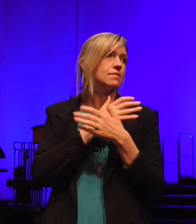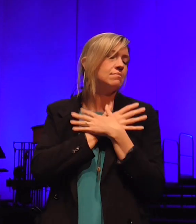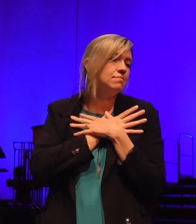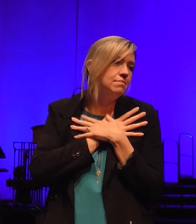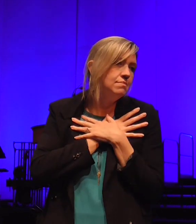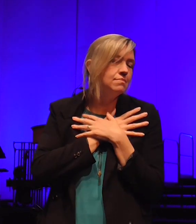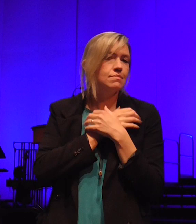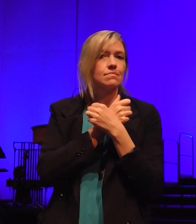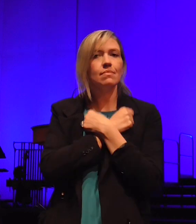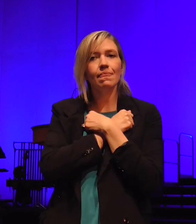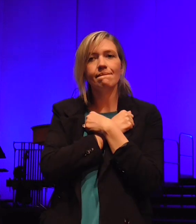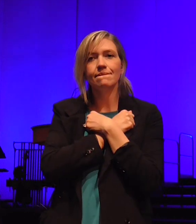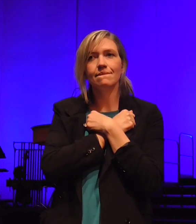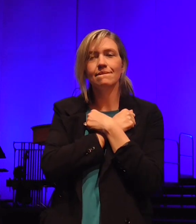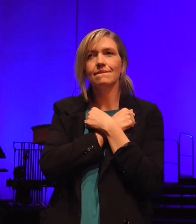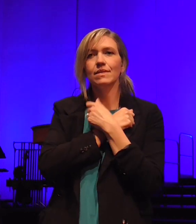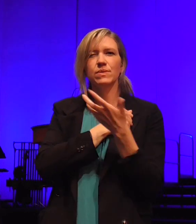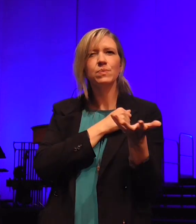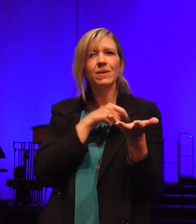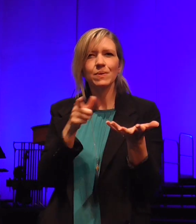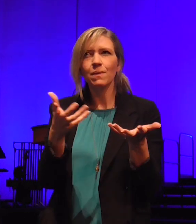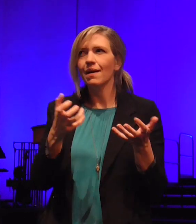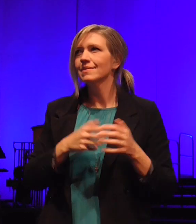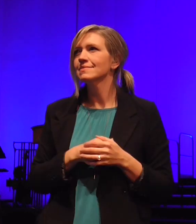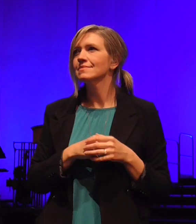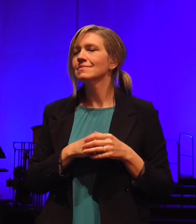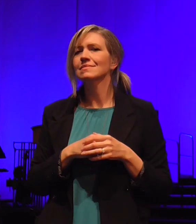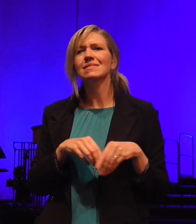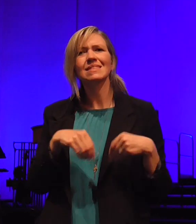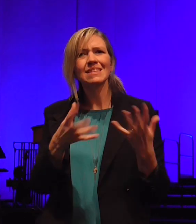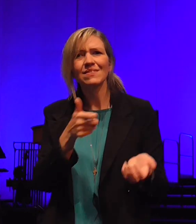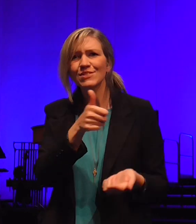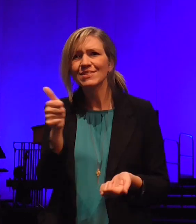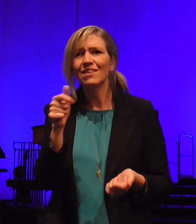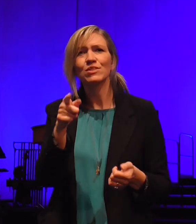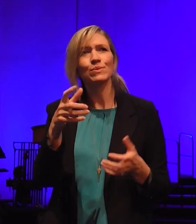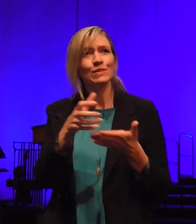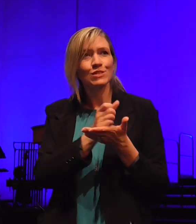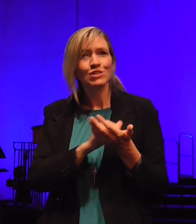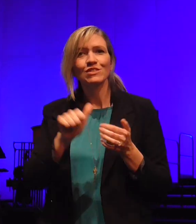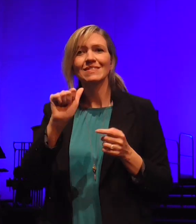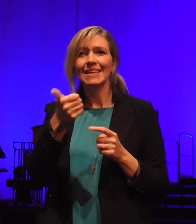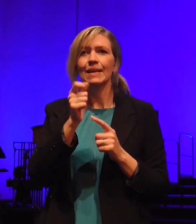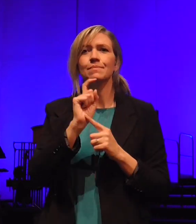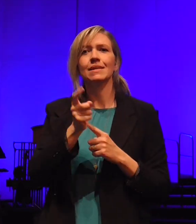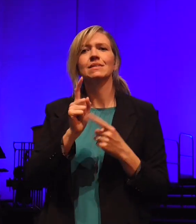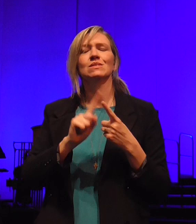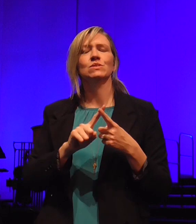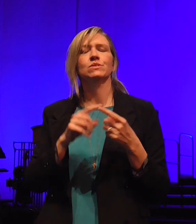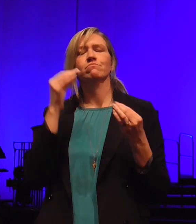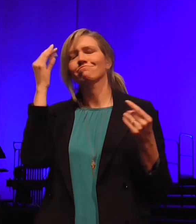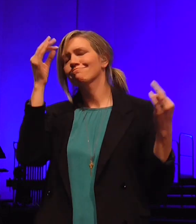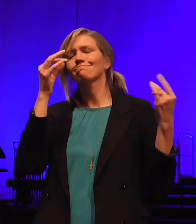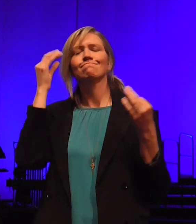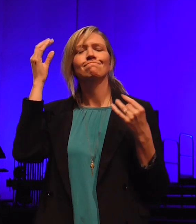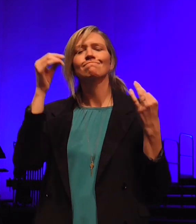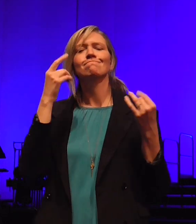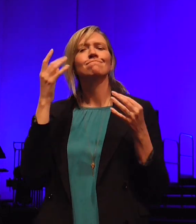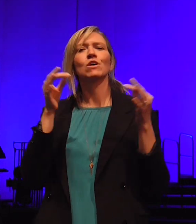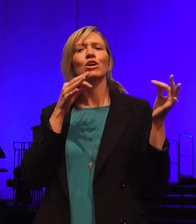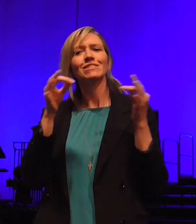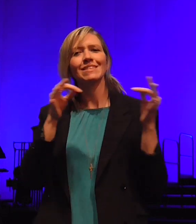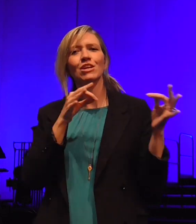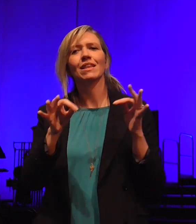profound love. What is it that you want? Give yourself. You deserve the 10 minutes to articulate a